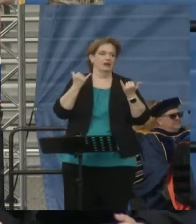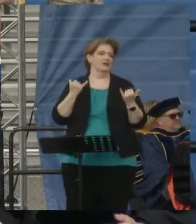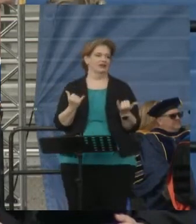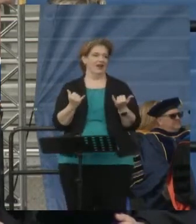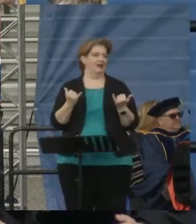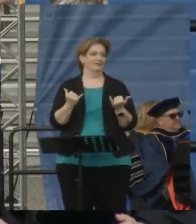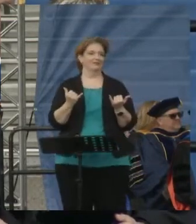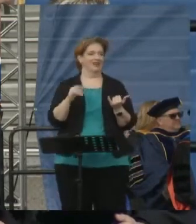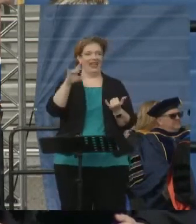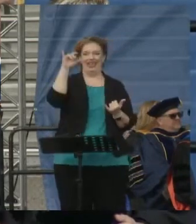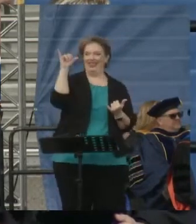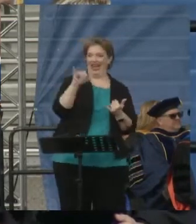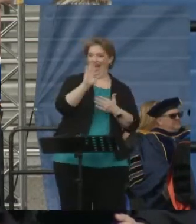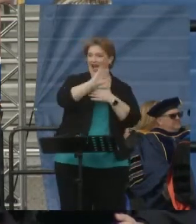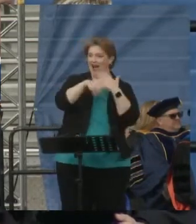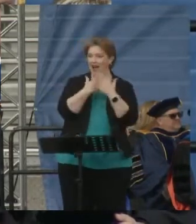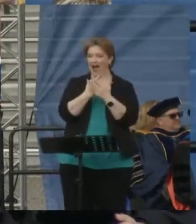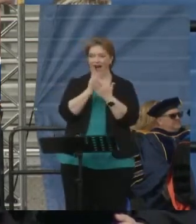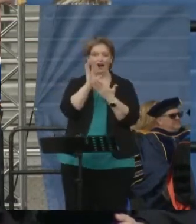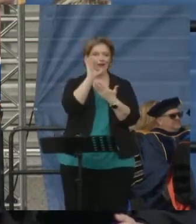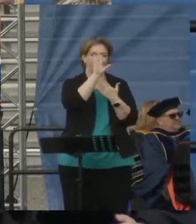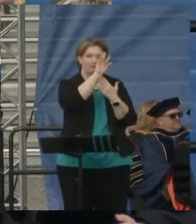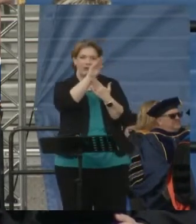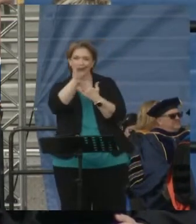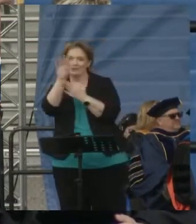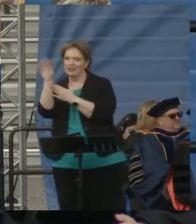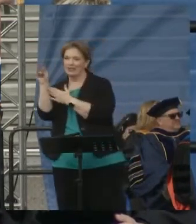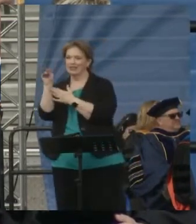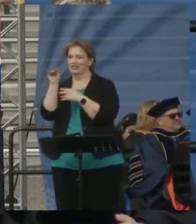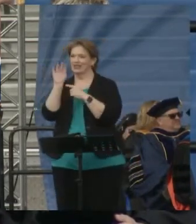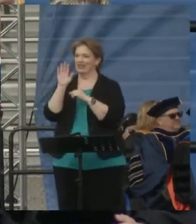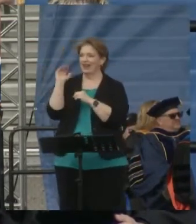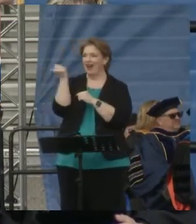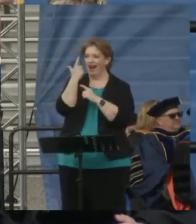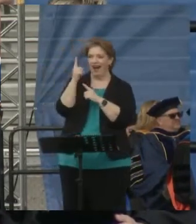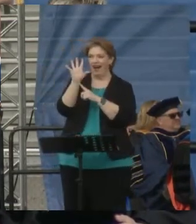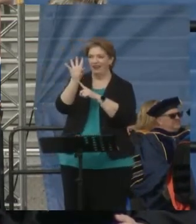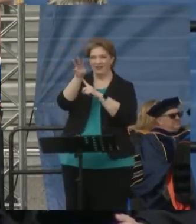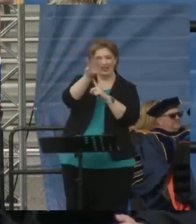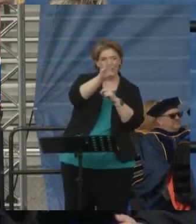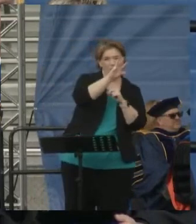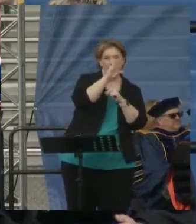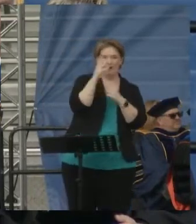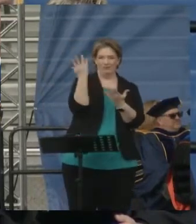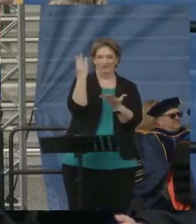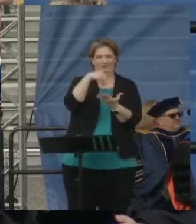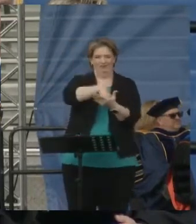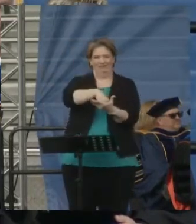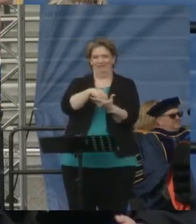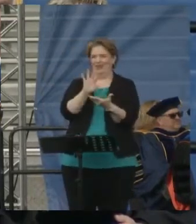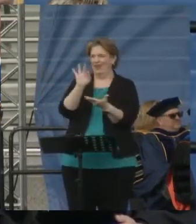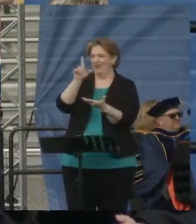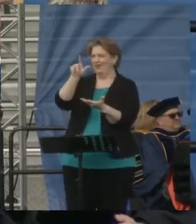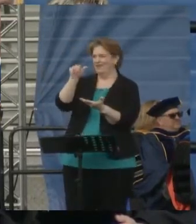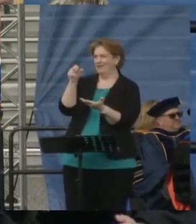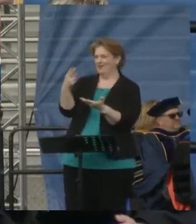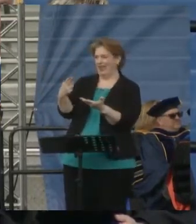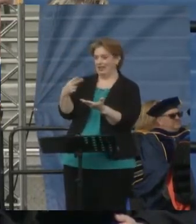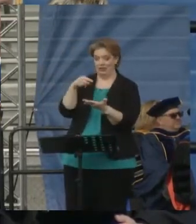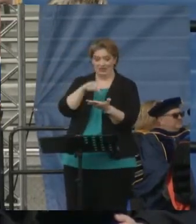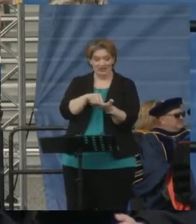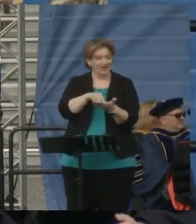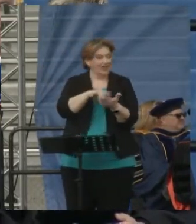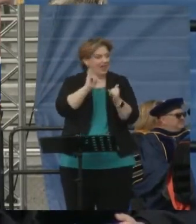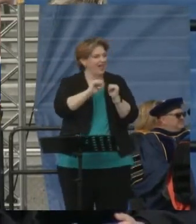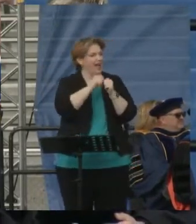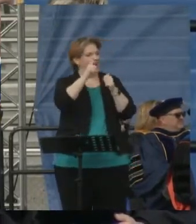photo and video that you capture to celebrate this big moment. And it will help you to share those photos with family and